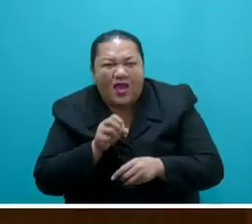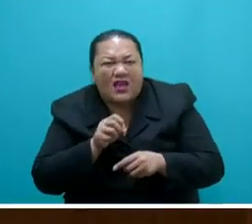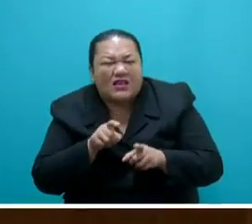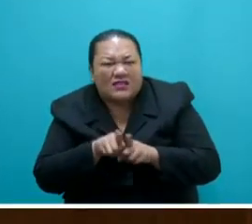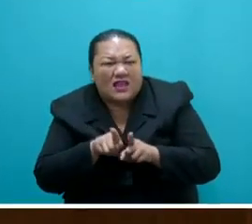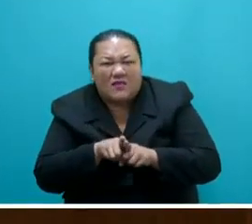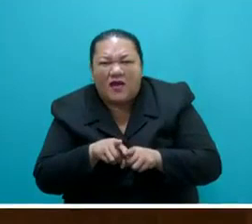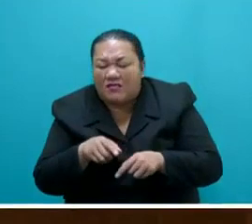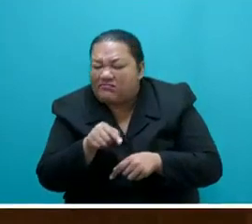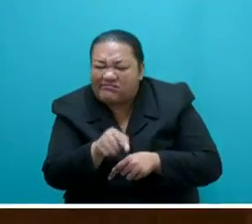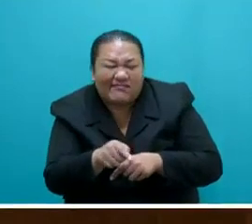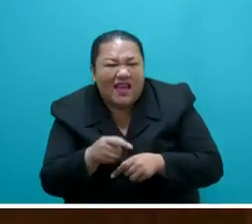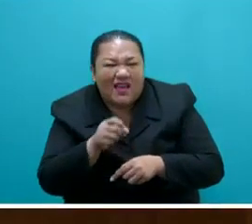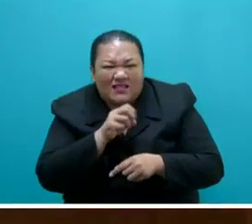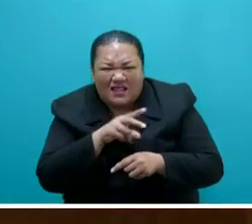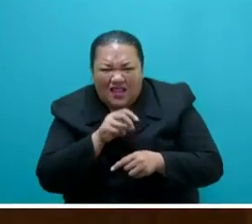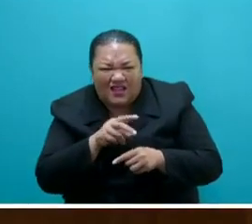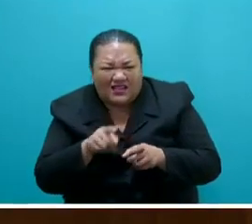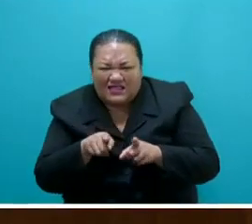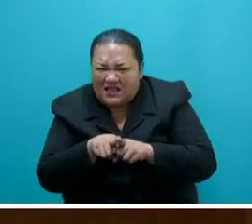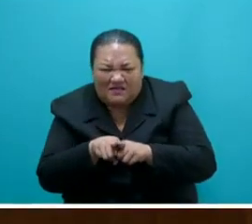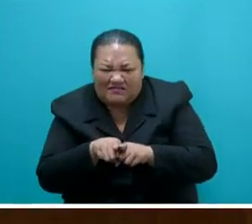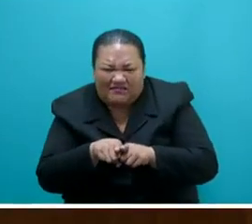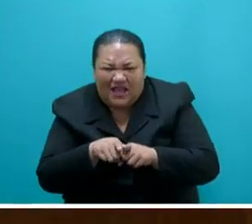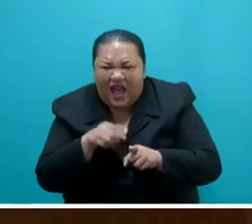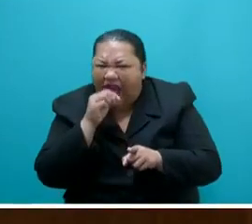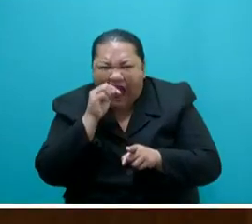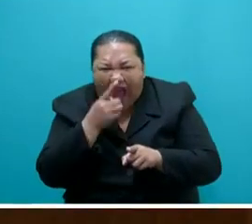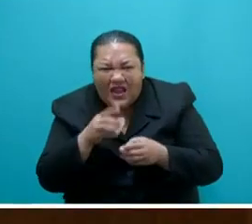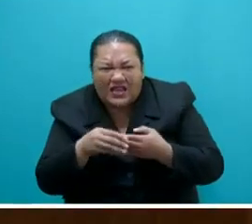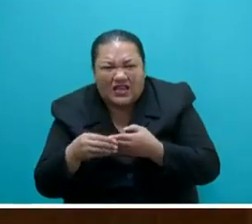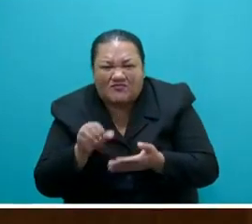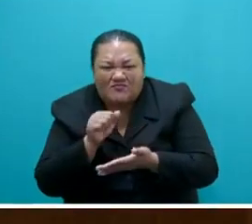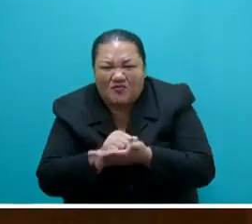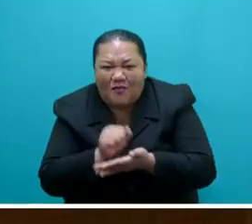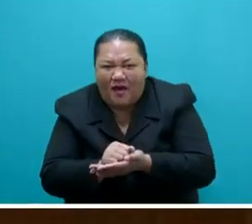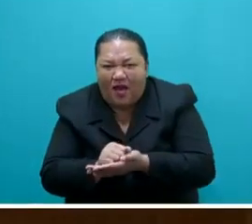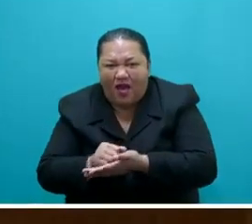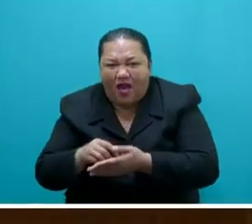them. How do we know, Mr. Speaker? Very